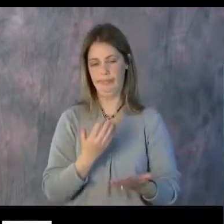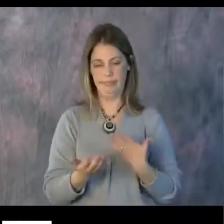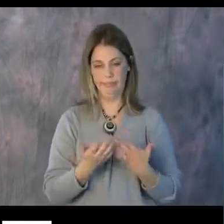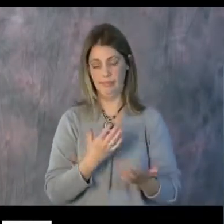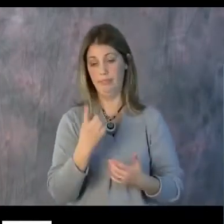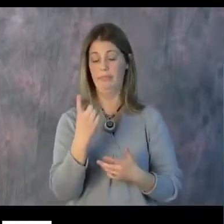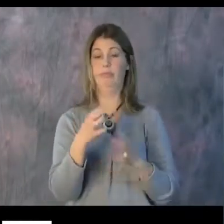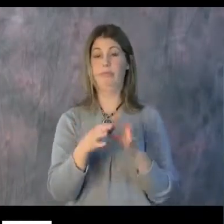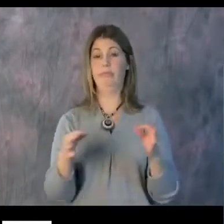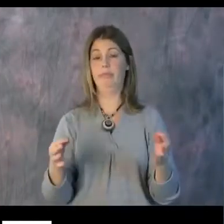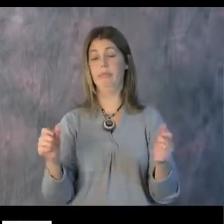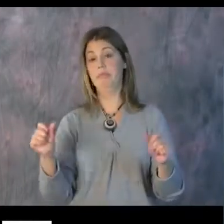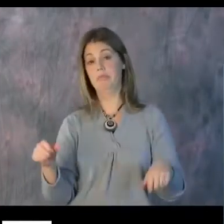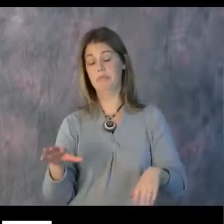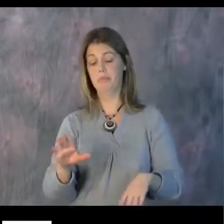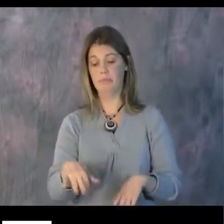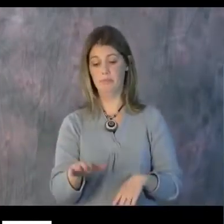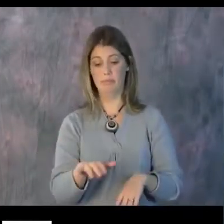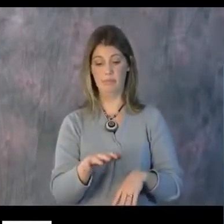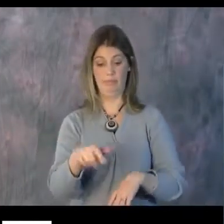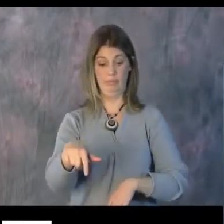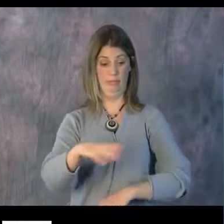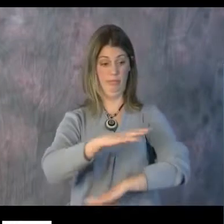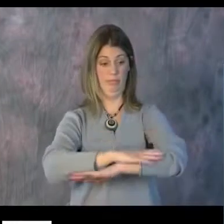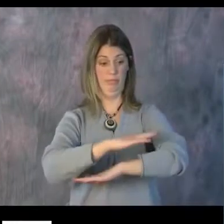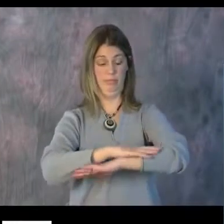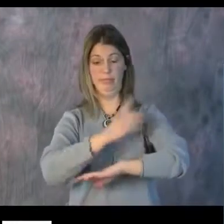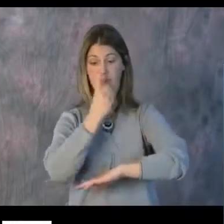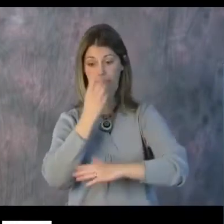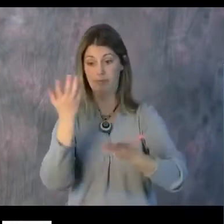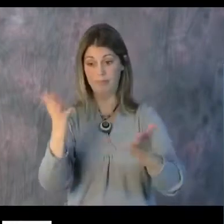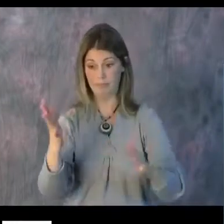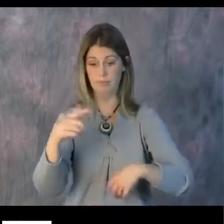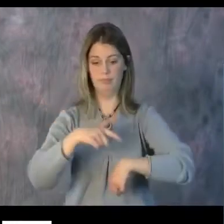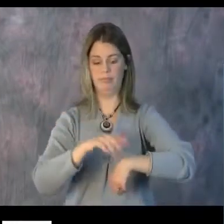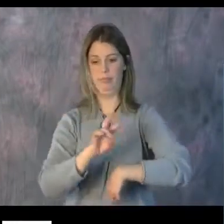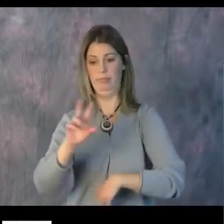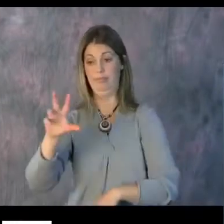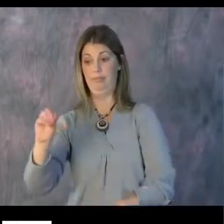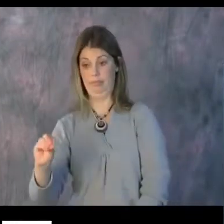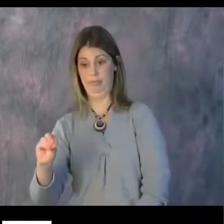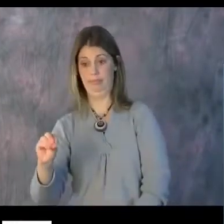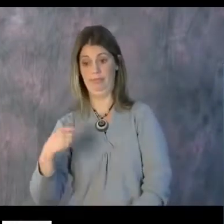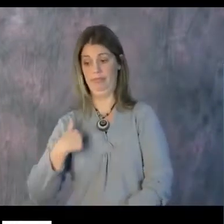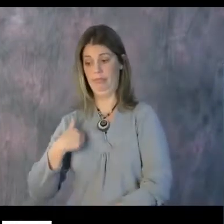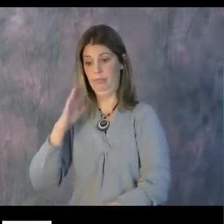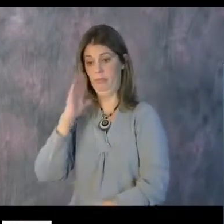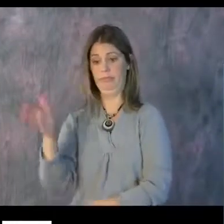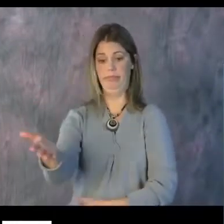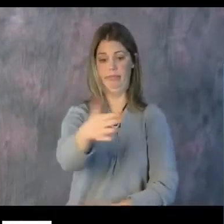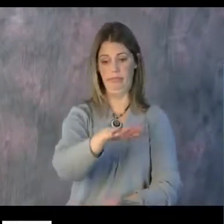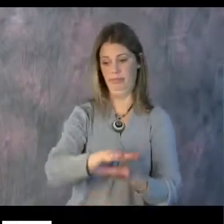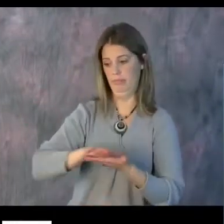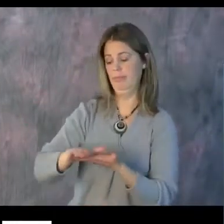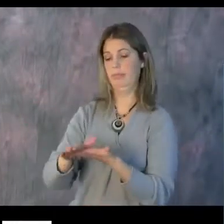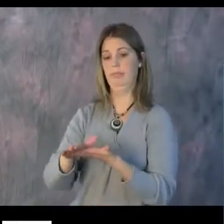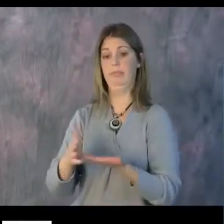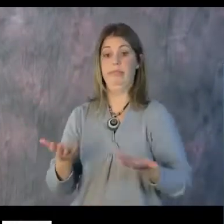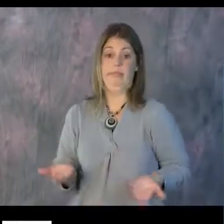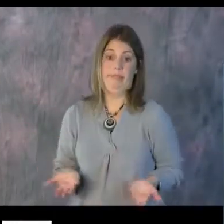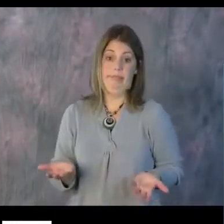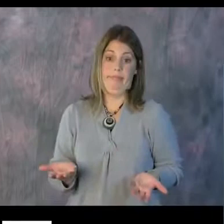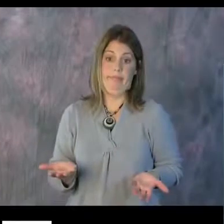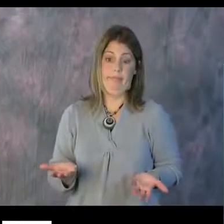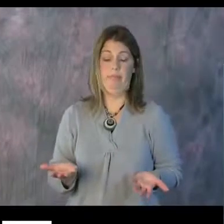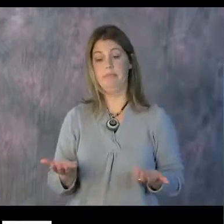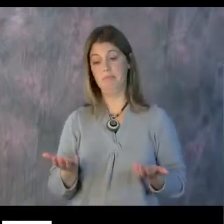playing with their food and not eating. You could possibly say, dinner will be finished at 7:30, and that's